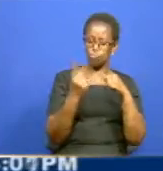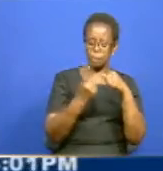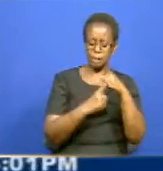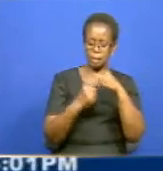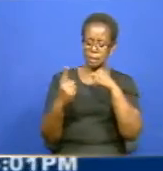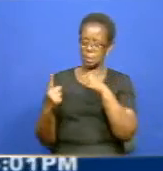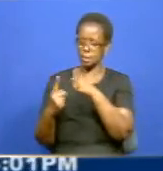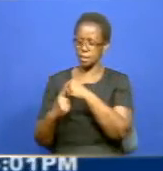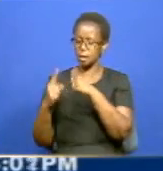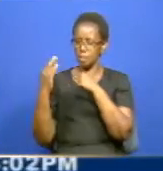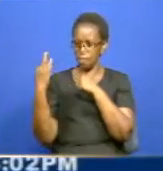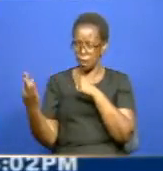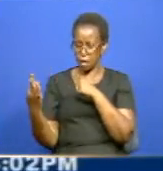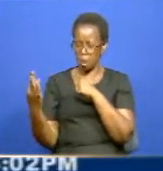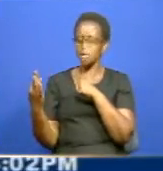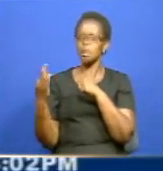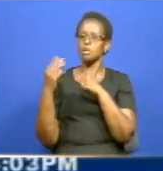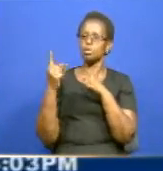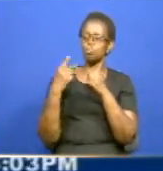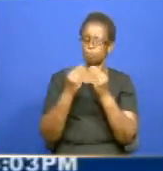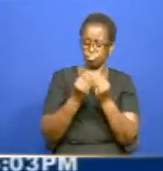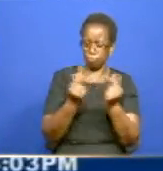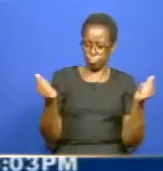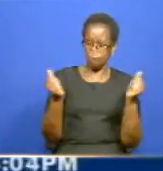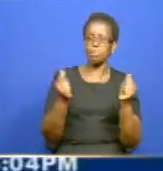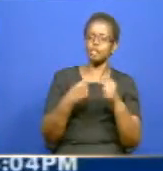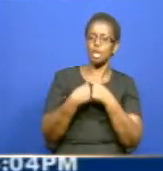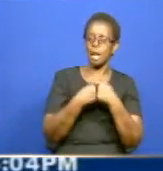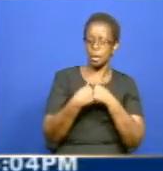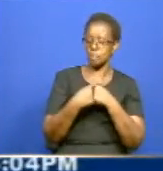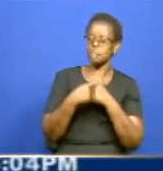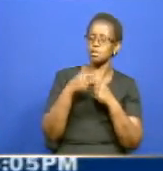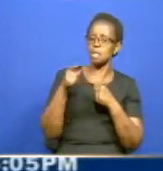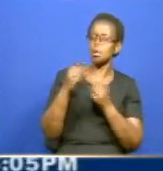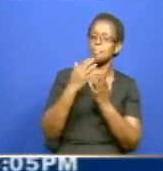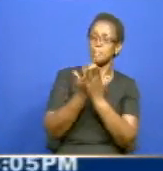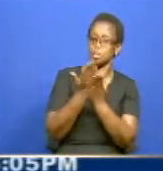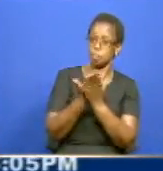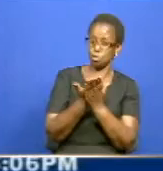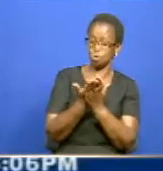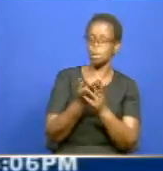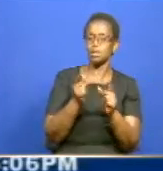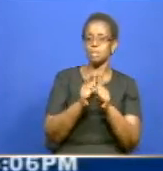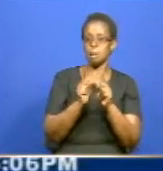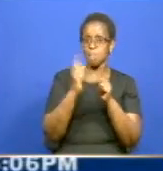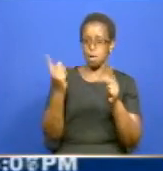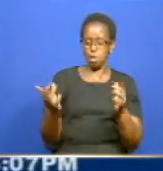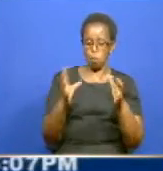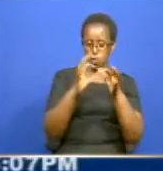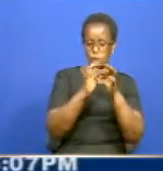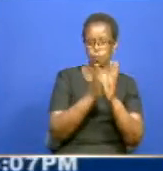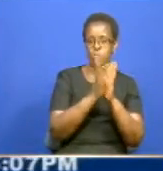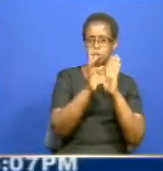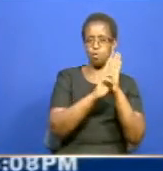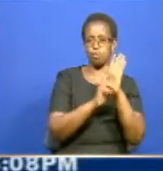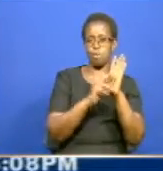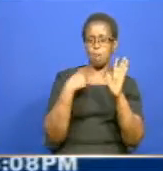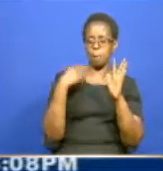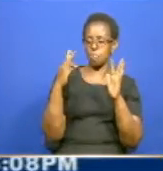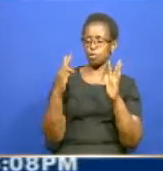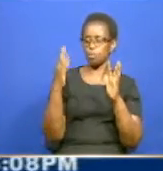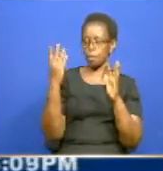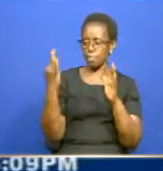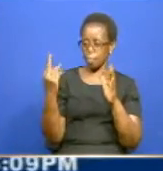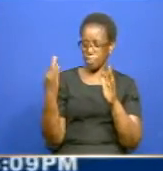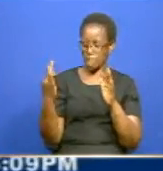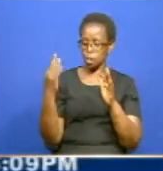to resolve the challenges addressed in the petition. And pursuant to the provisions of the Standing Order 2321